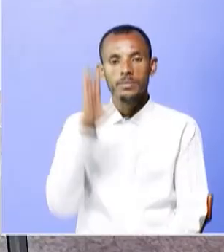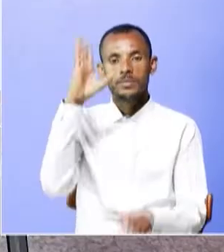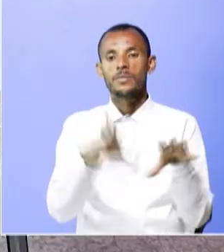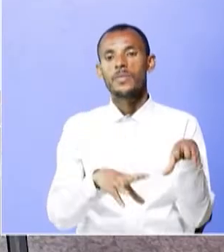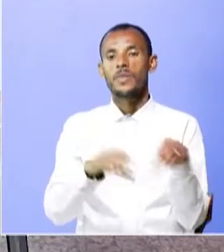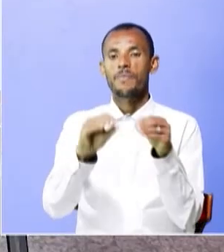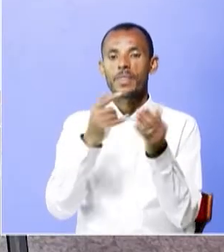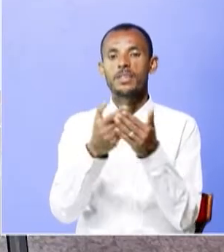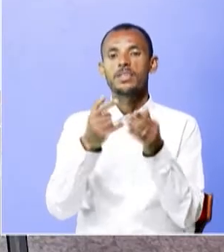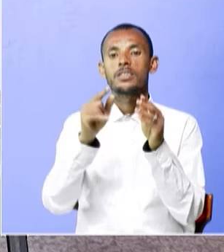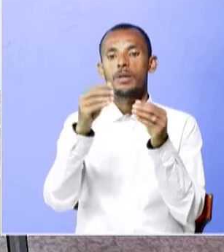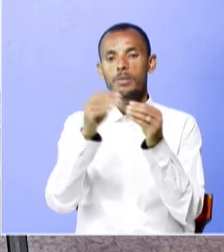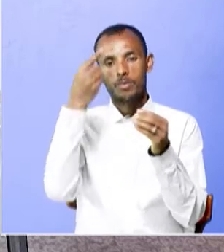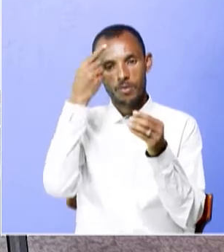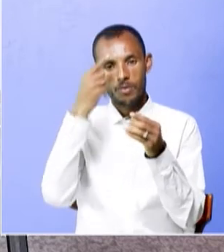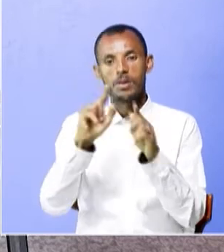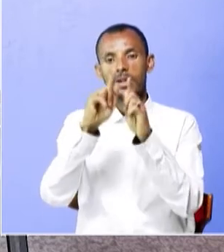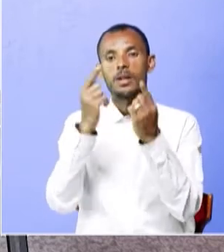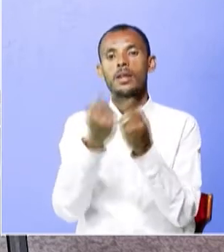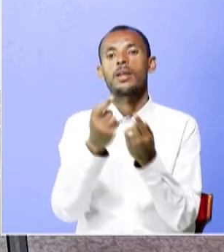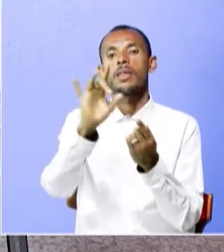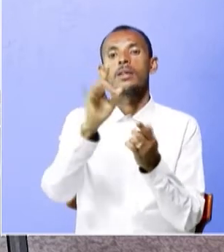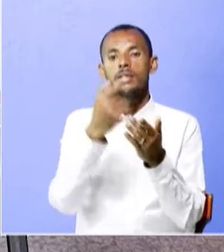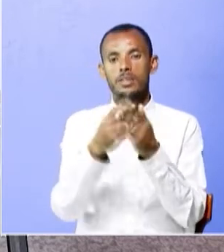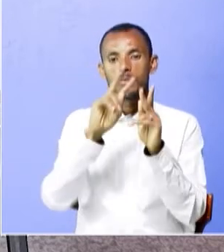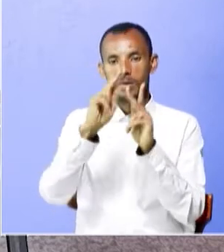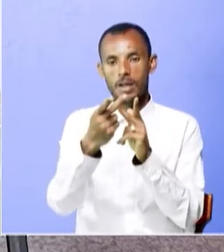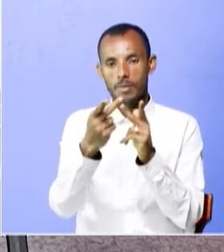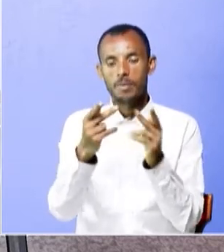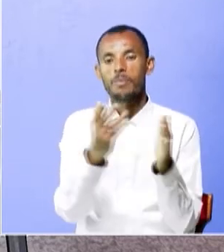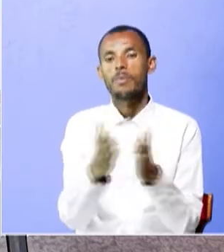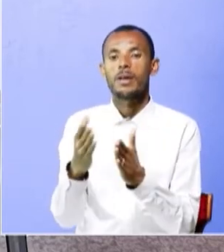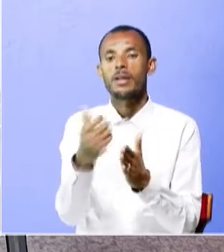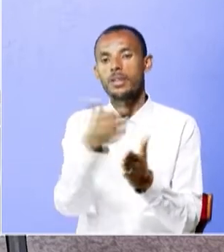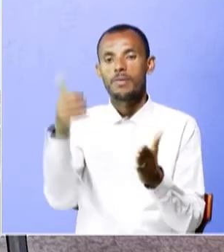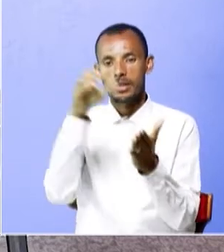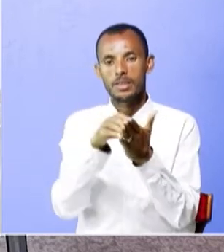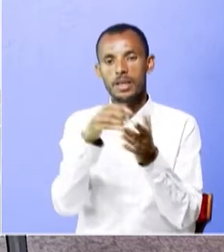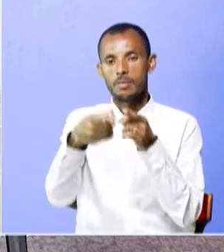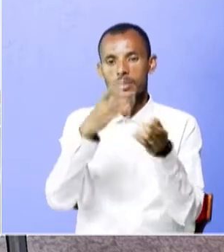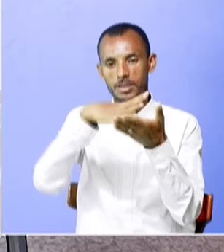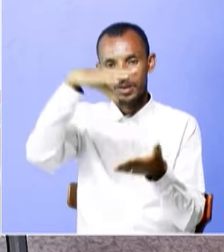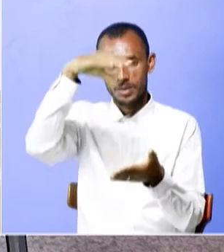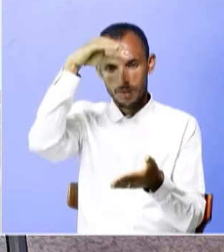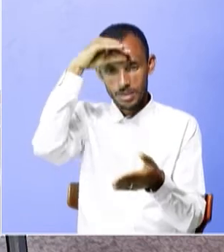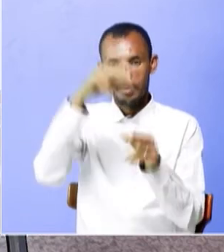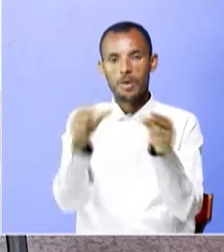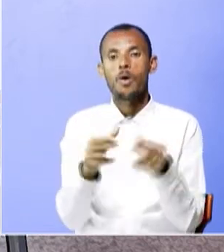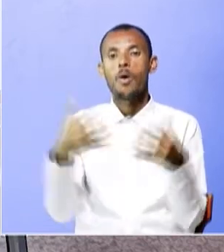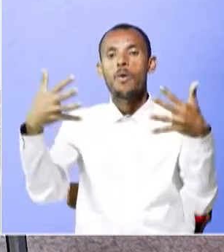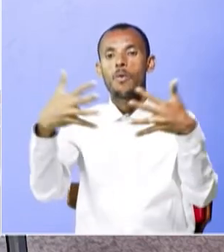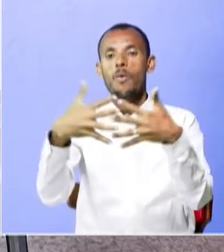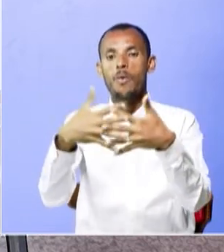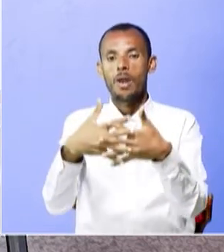Hello everyone, this is Mathematics lesson for grade 8. This program is organized by Addis Ababa City Administration Education